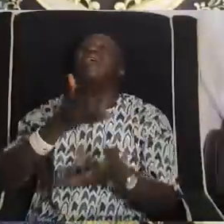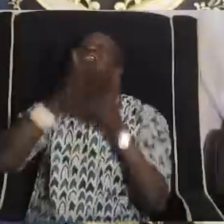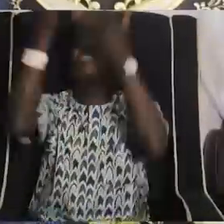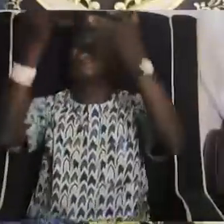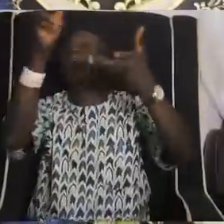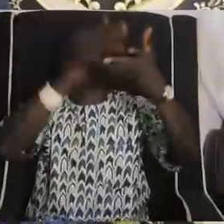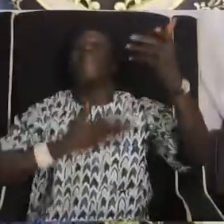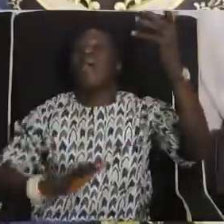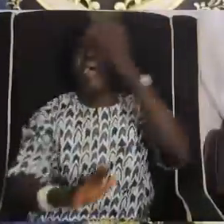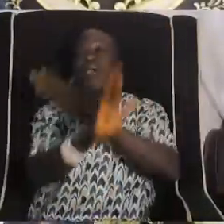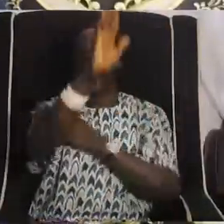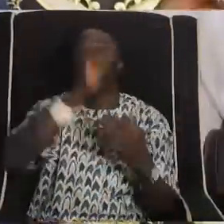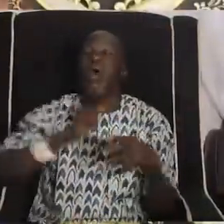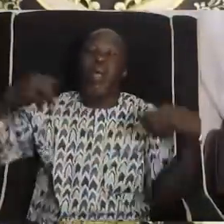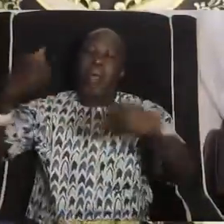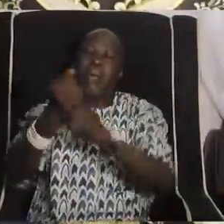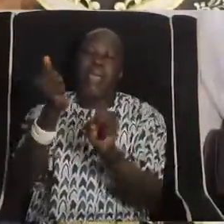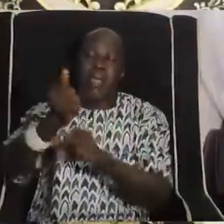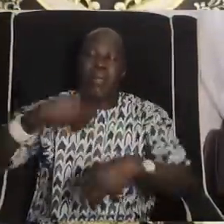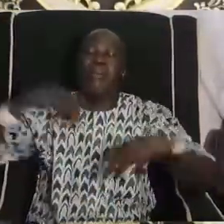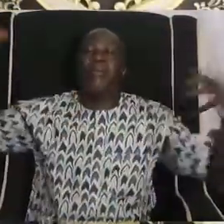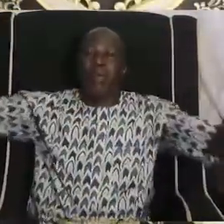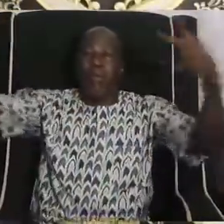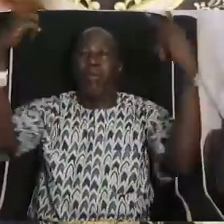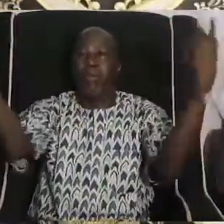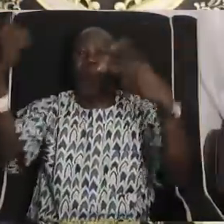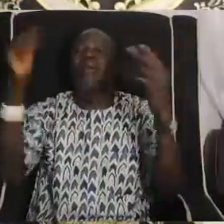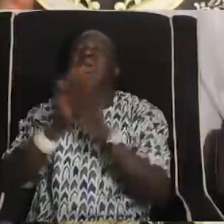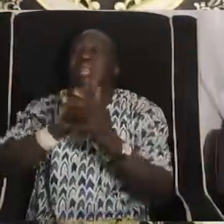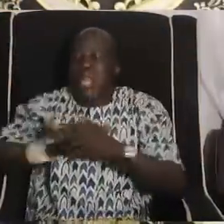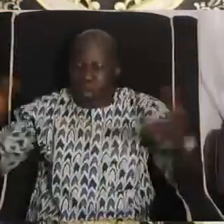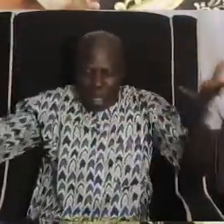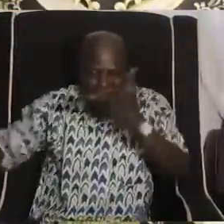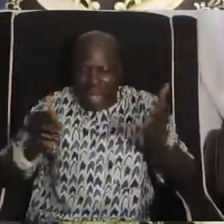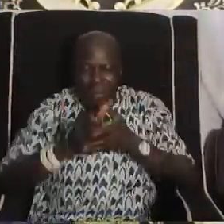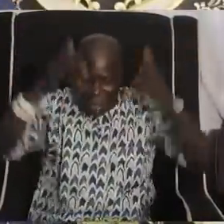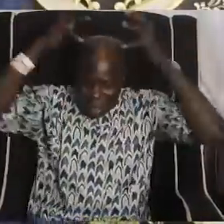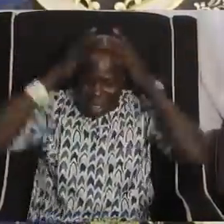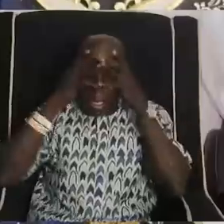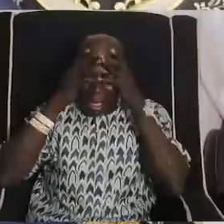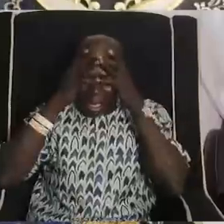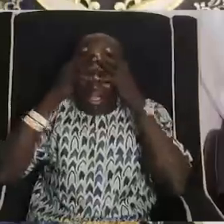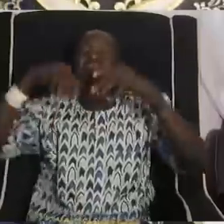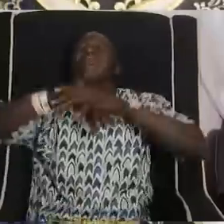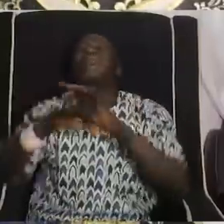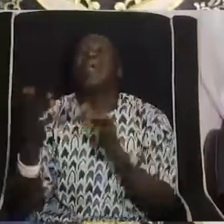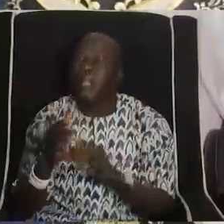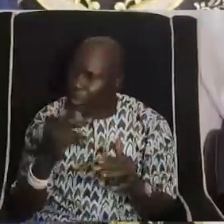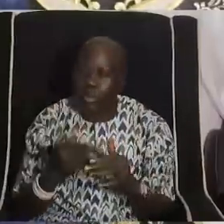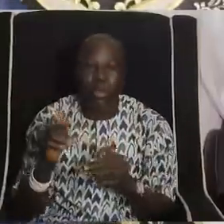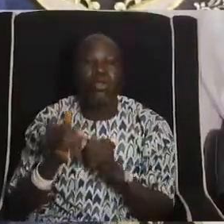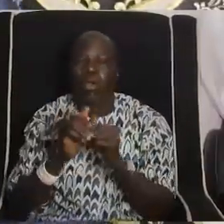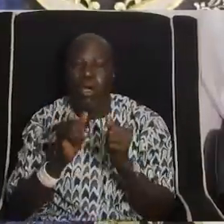your feet. Oh, my God. You will be born. You will be born. You will be born. You